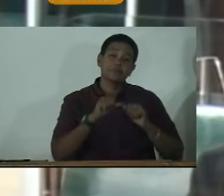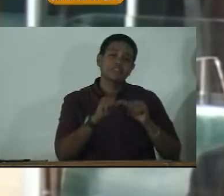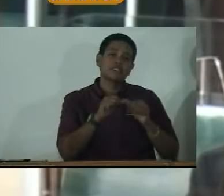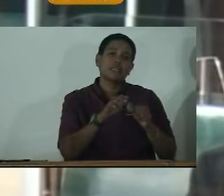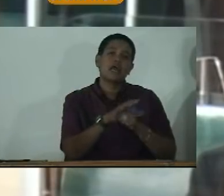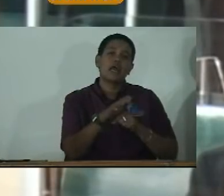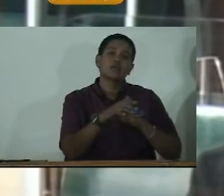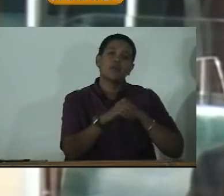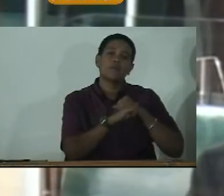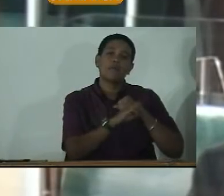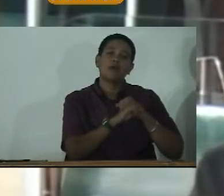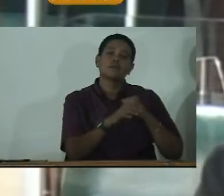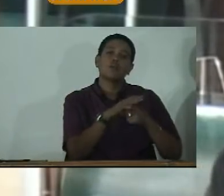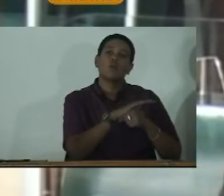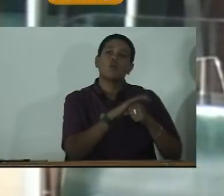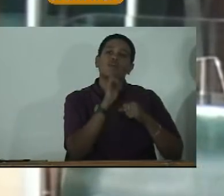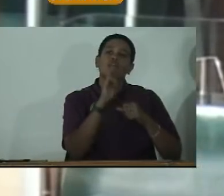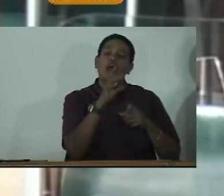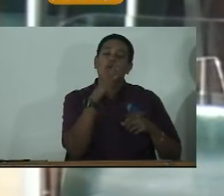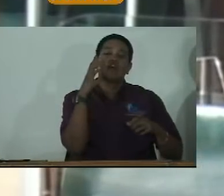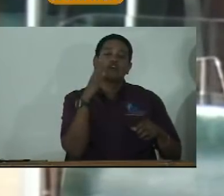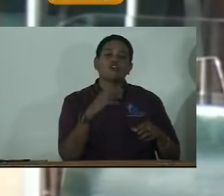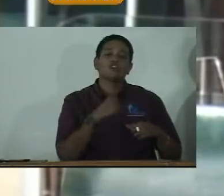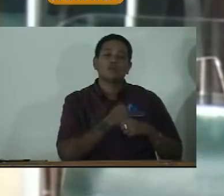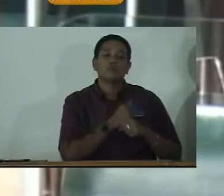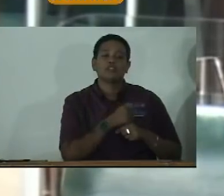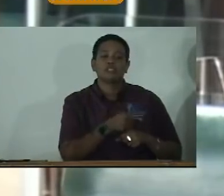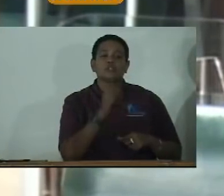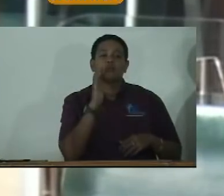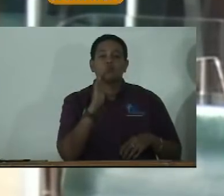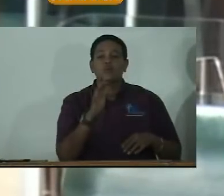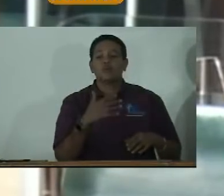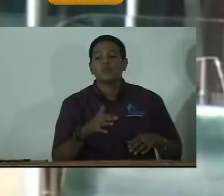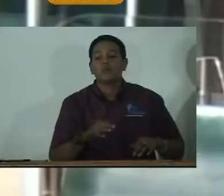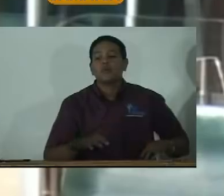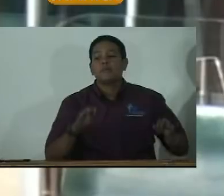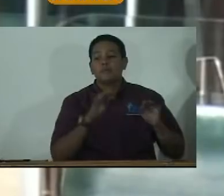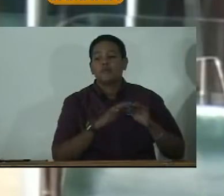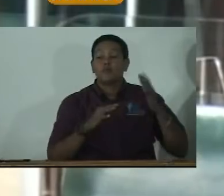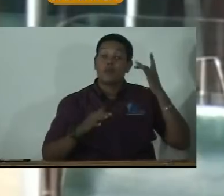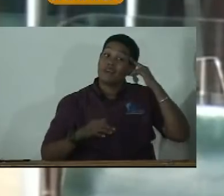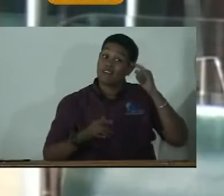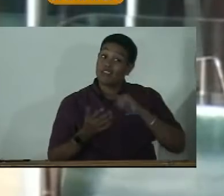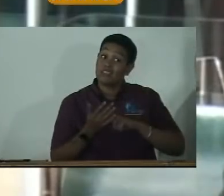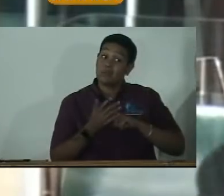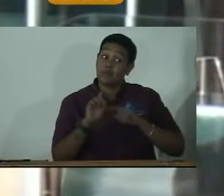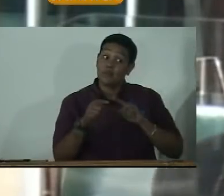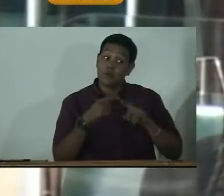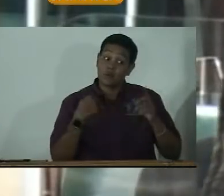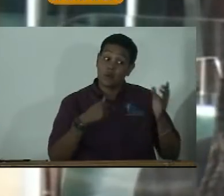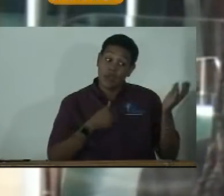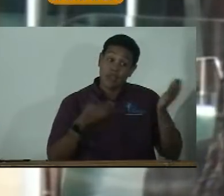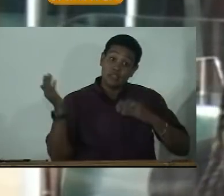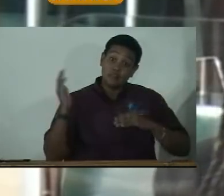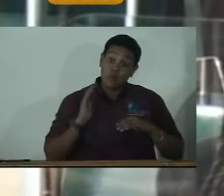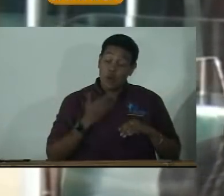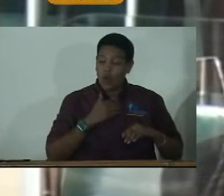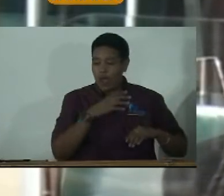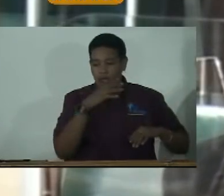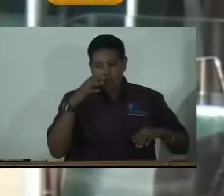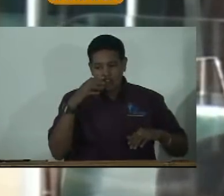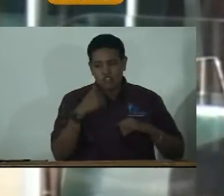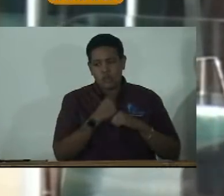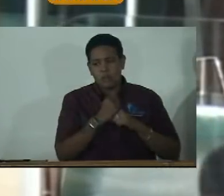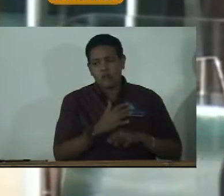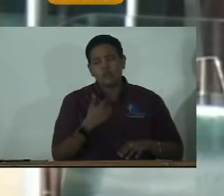marketing outlets for agricultural produce. This will be important because, for example, when we export our agricultural products, we